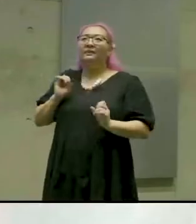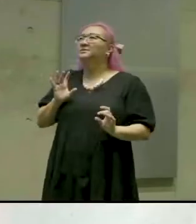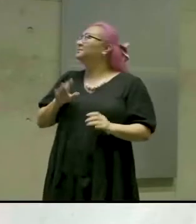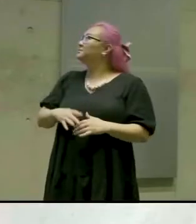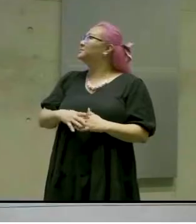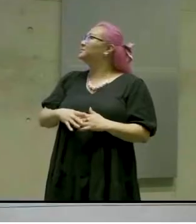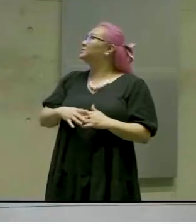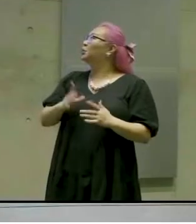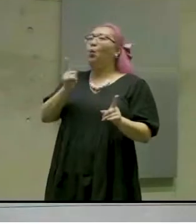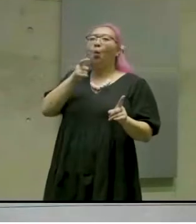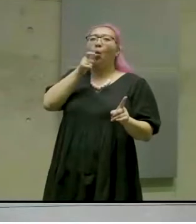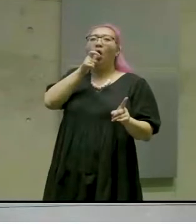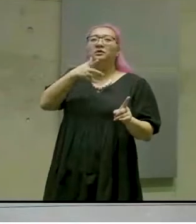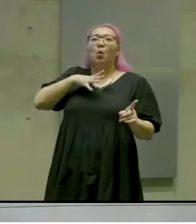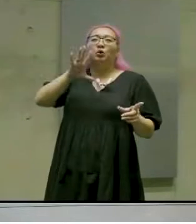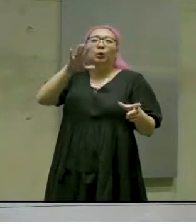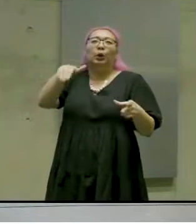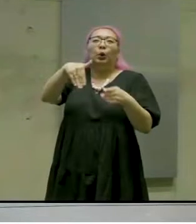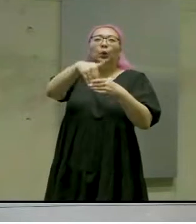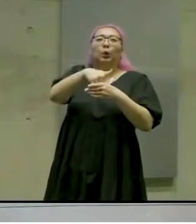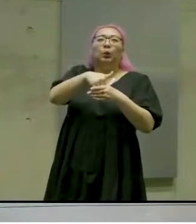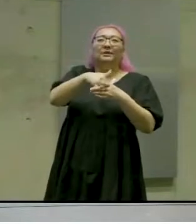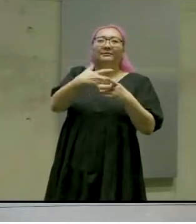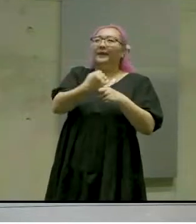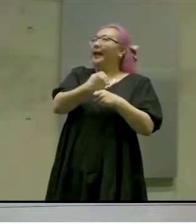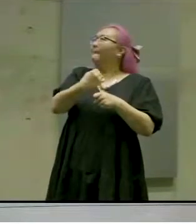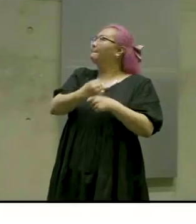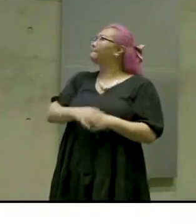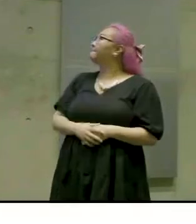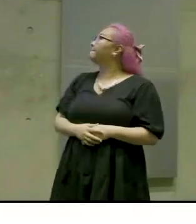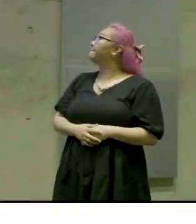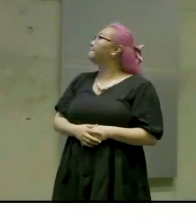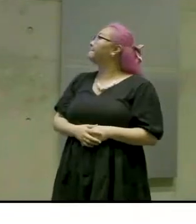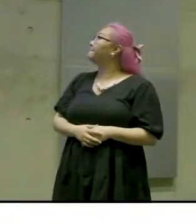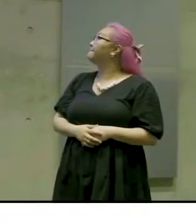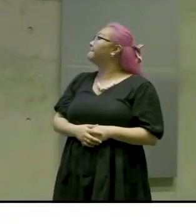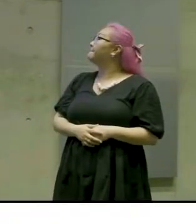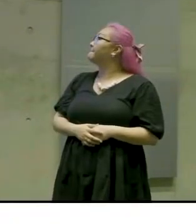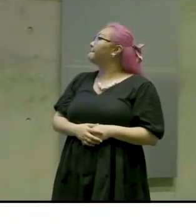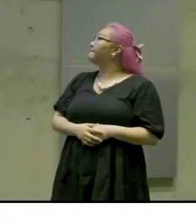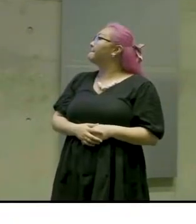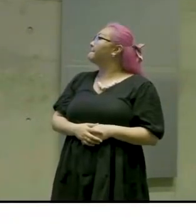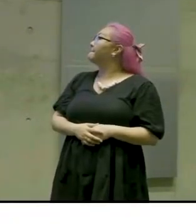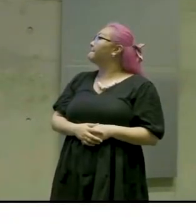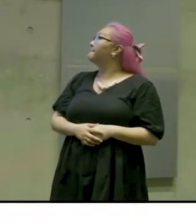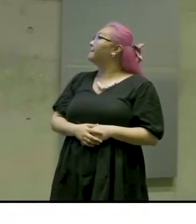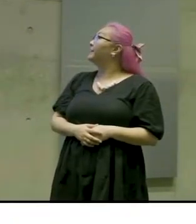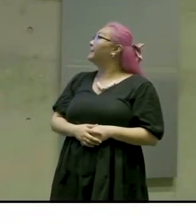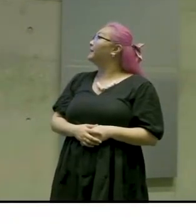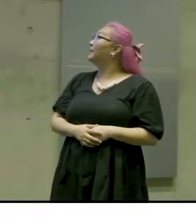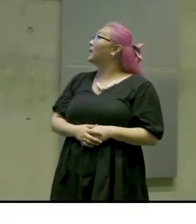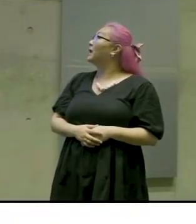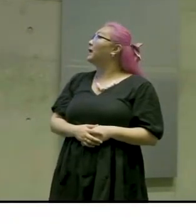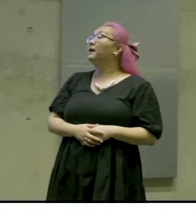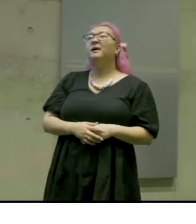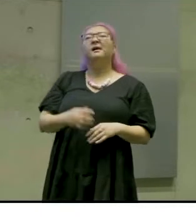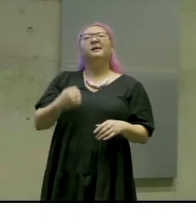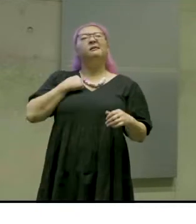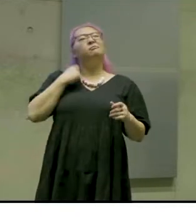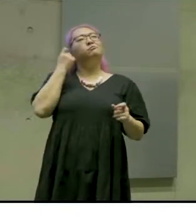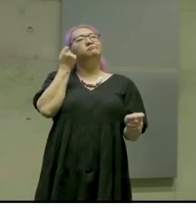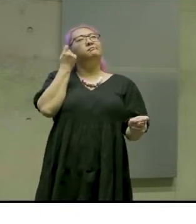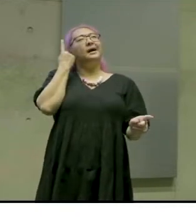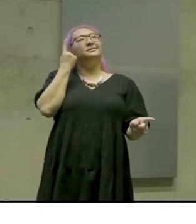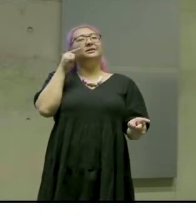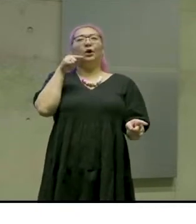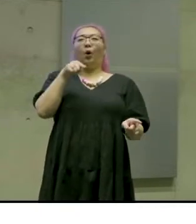game or in the installation. And then I had this idea of making an AR